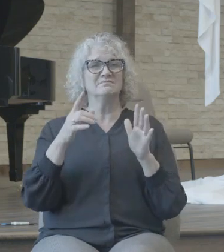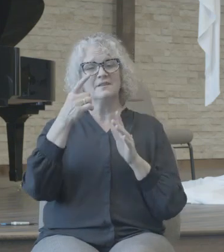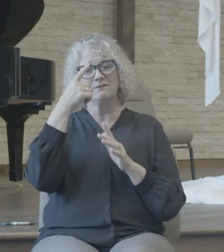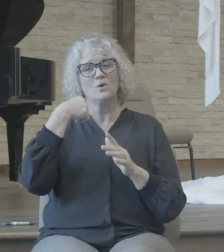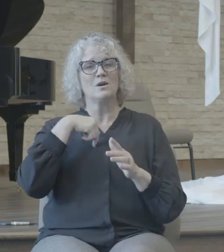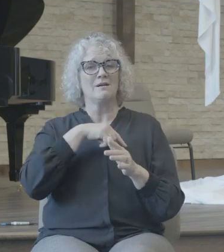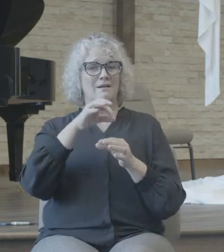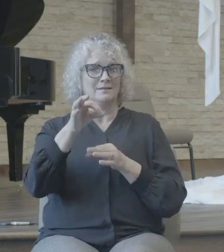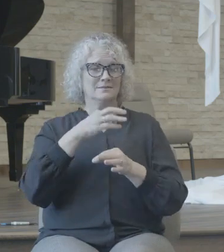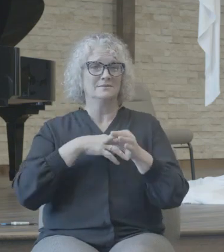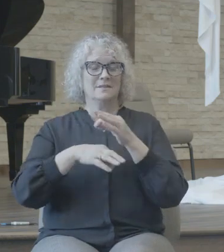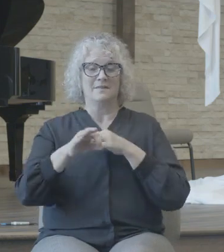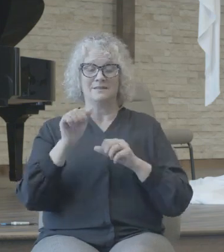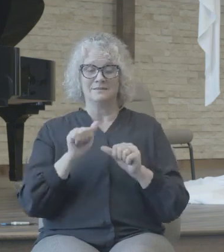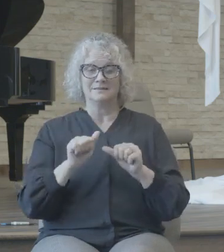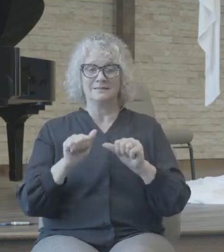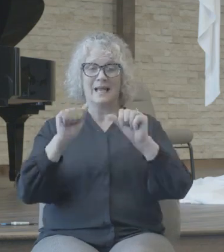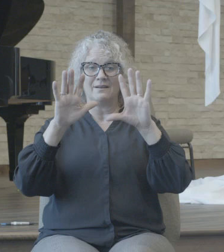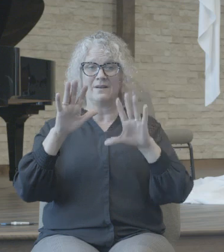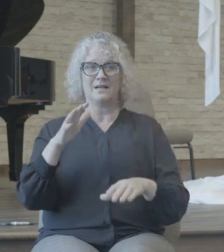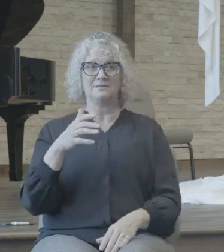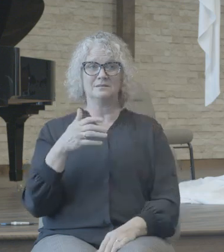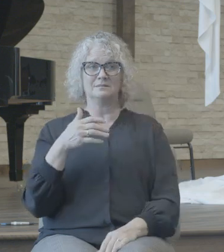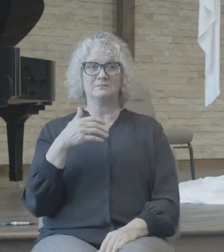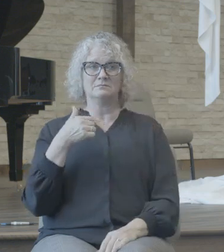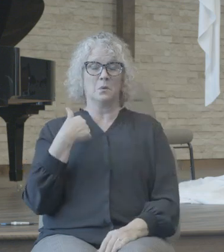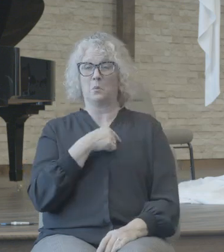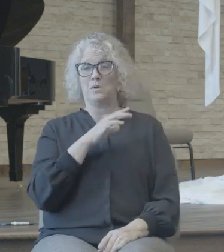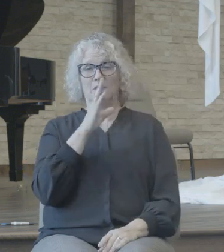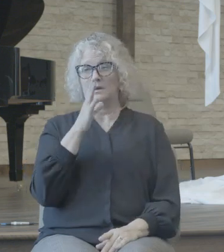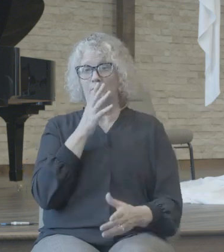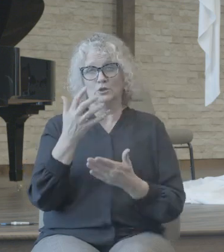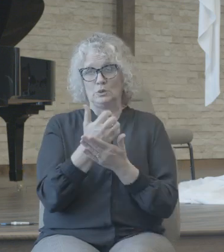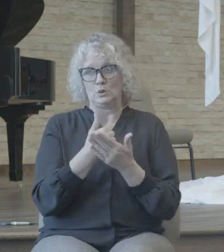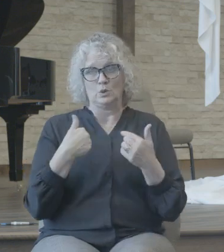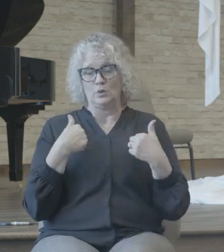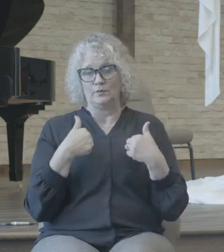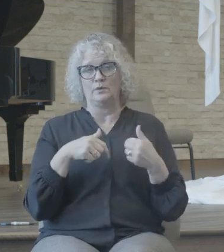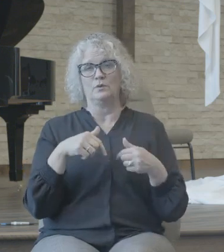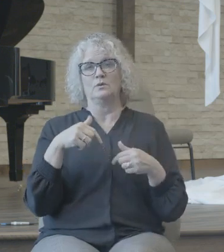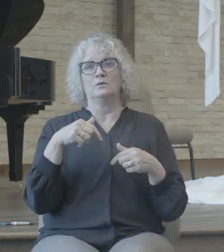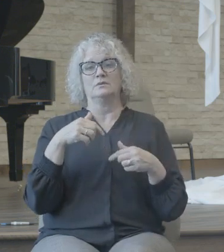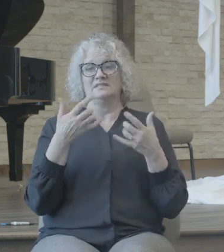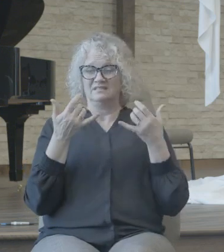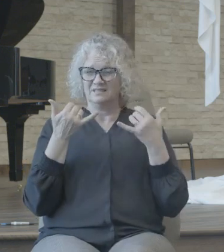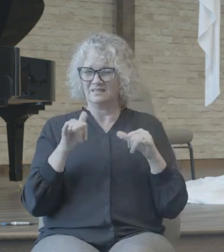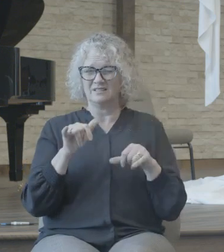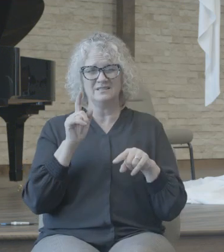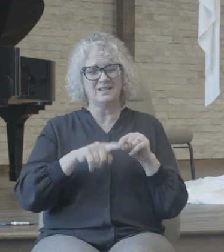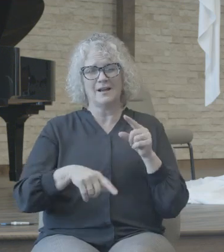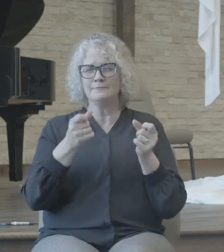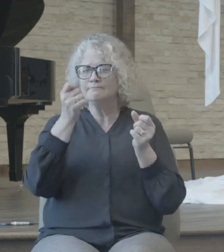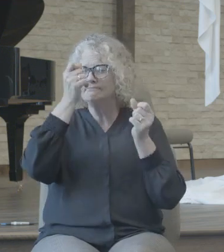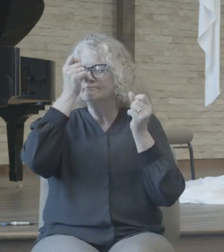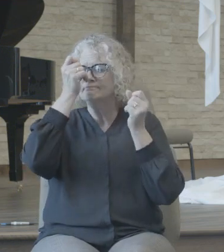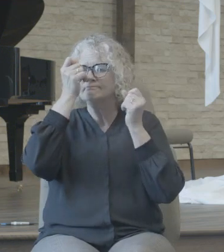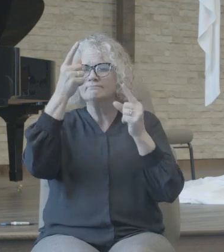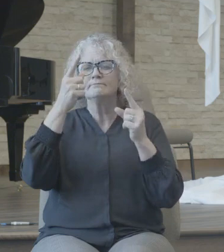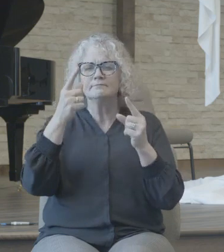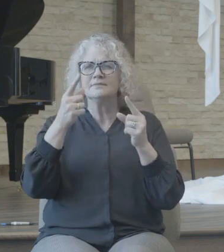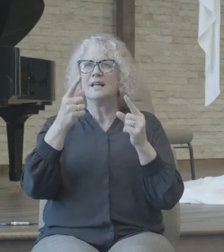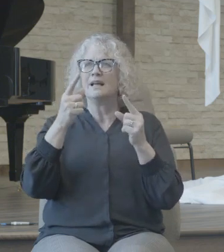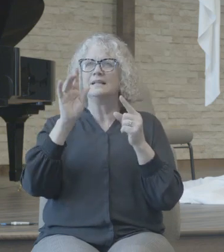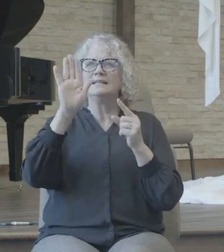A sacrifice that is something we don't deserve, a sacrifice that is still incomprehensible to us,